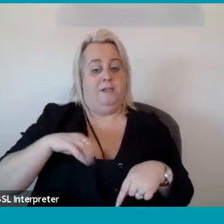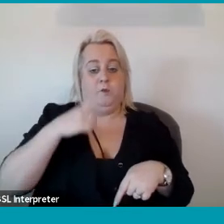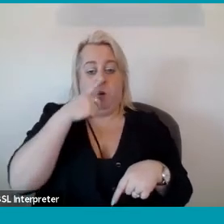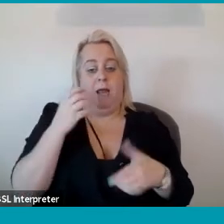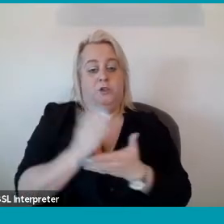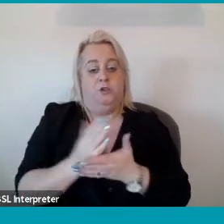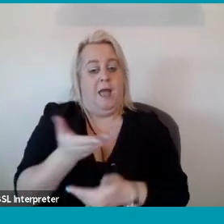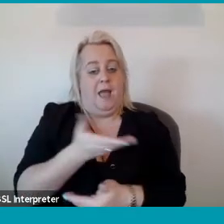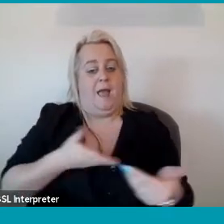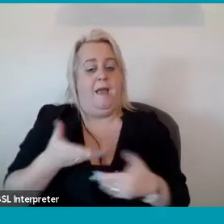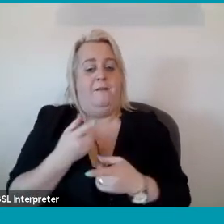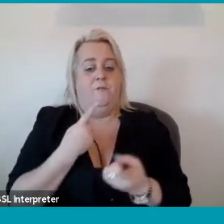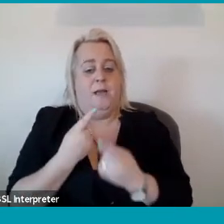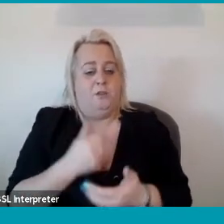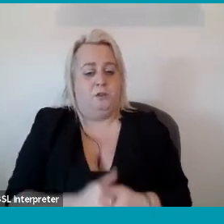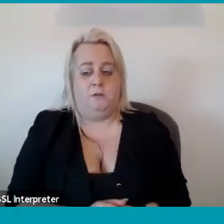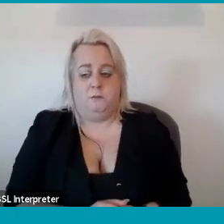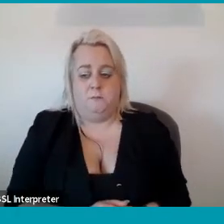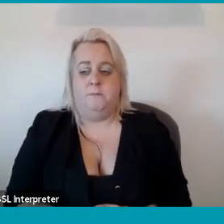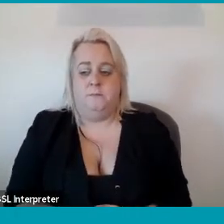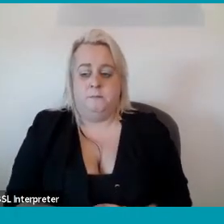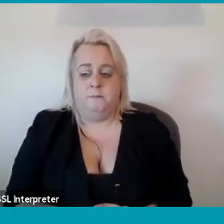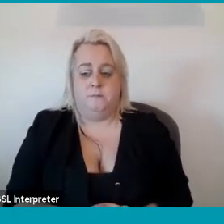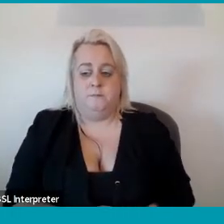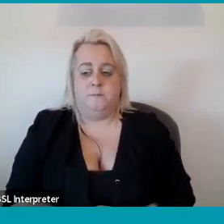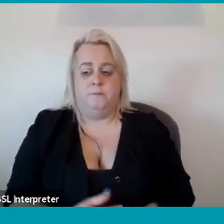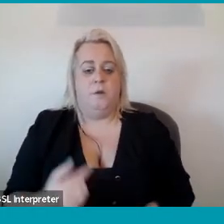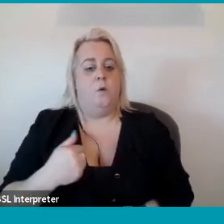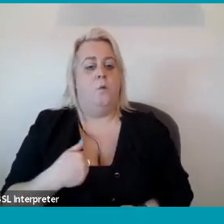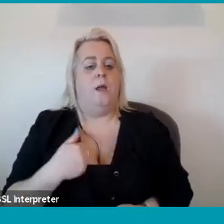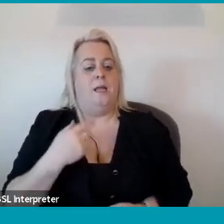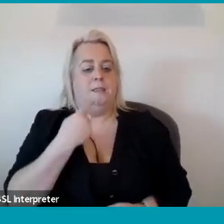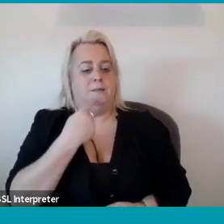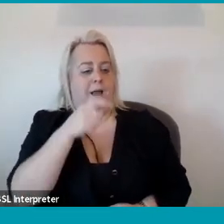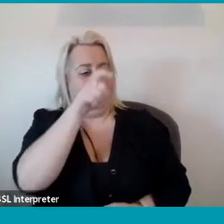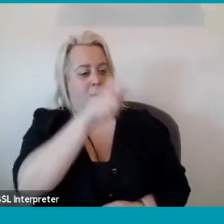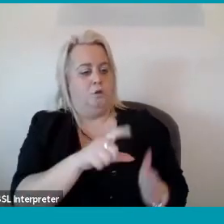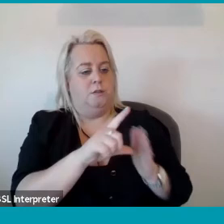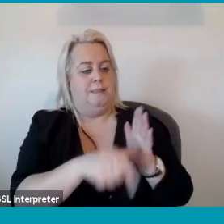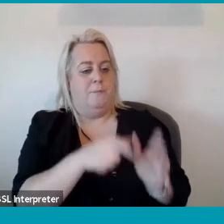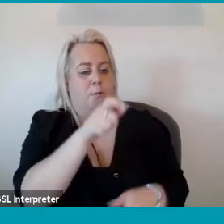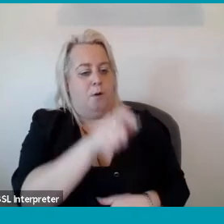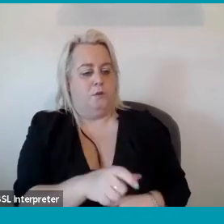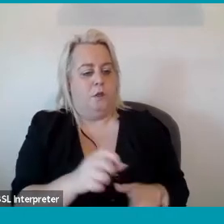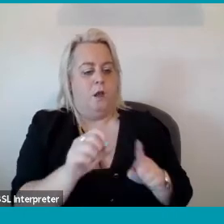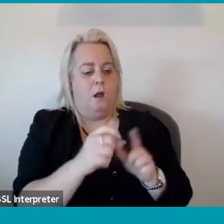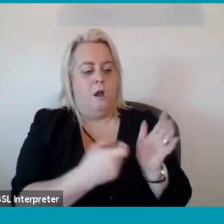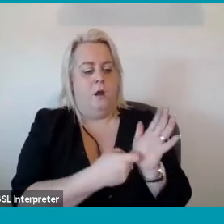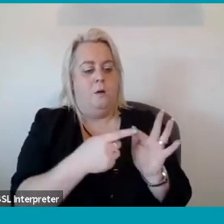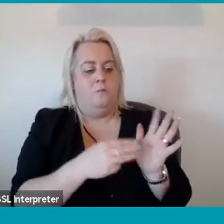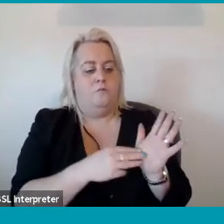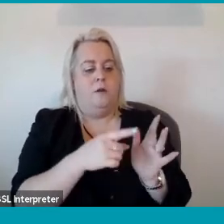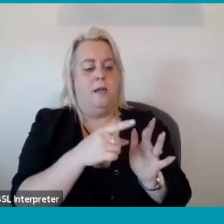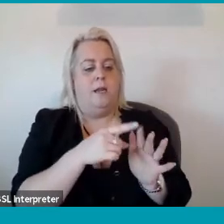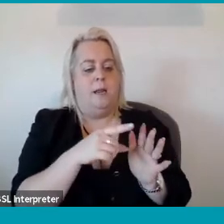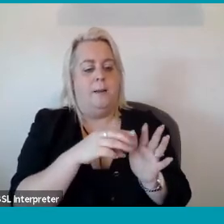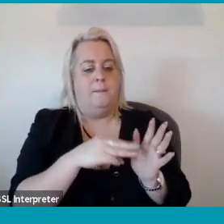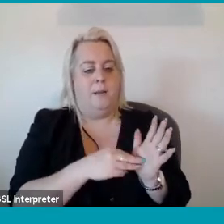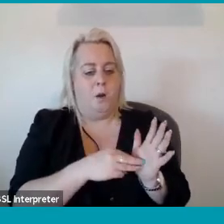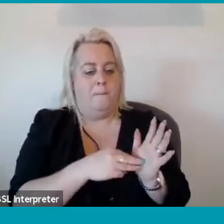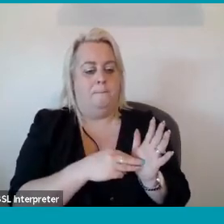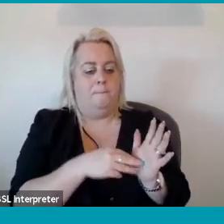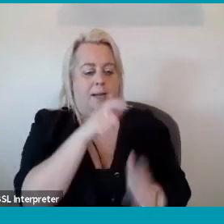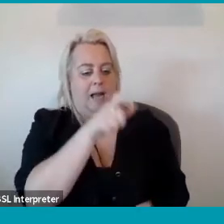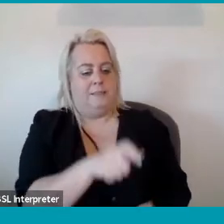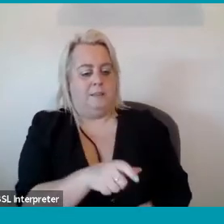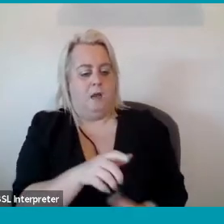our candidates premium candidates, because if they're disabled, they will have developed all or most of these skills.